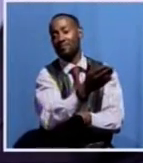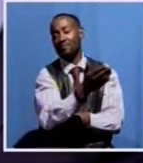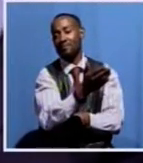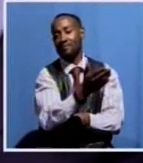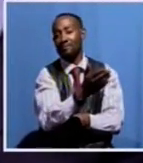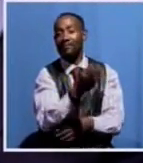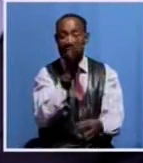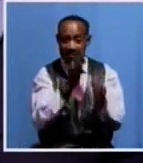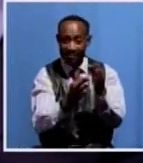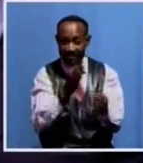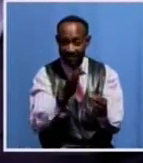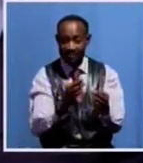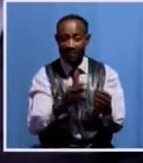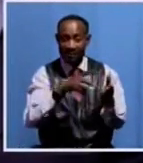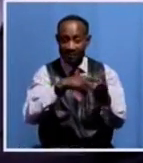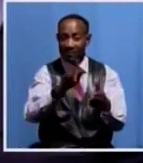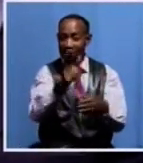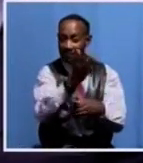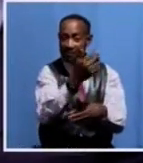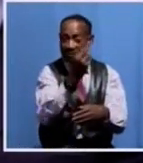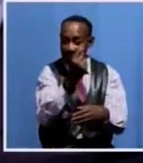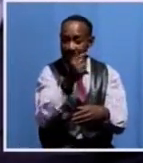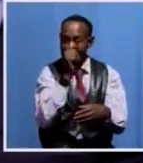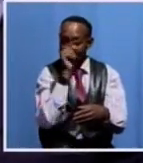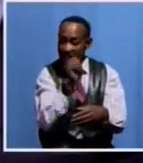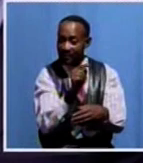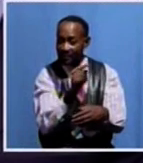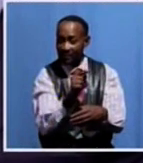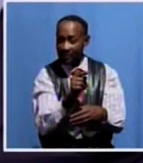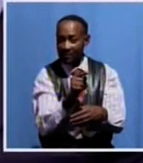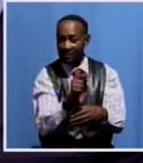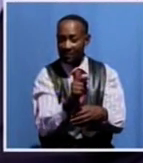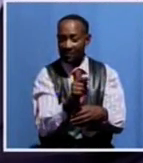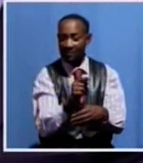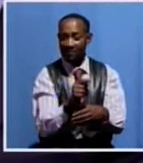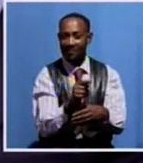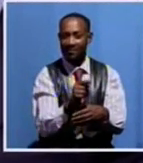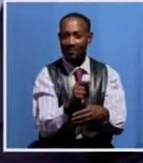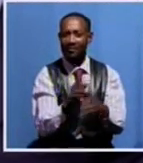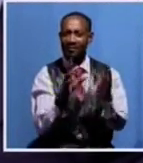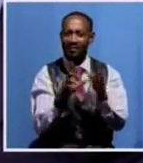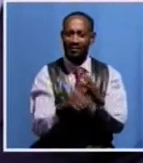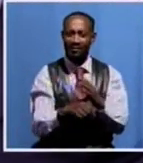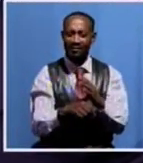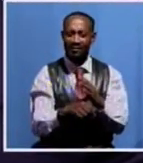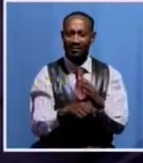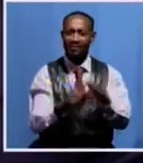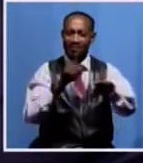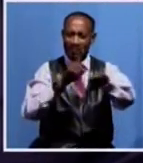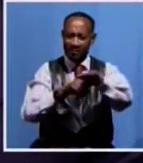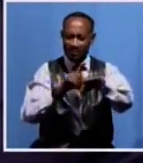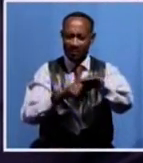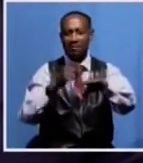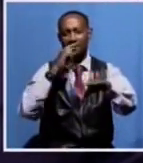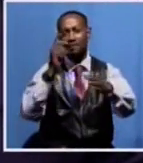I don't ring fence that amount, if I don't ring fence it, then at the time I'm supposed to be paying